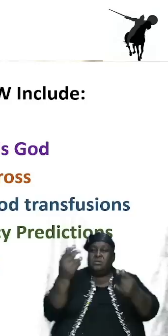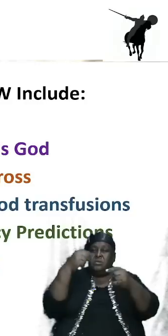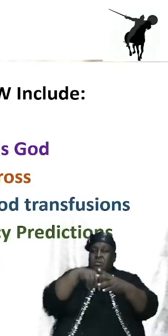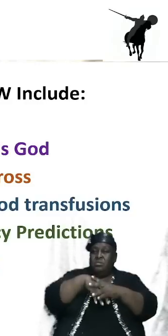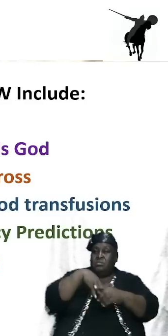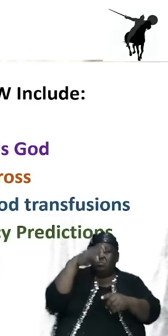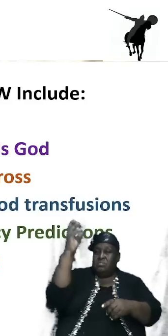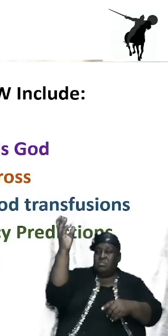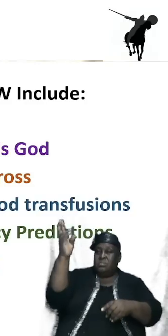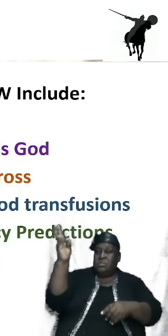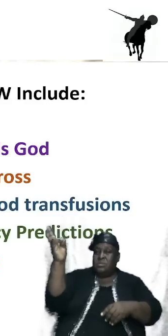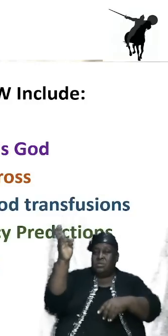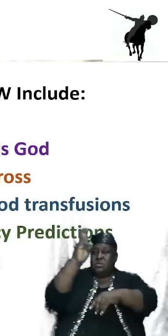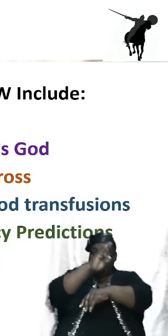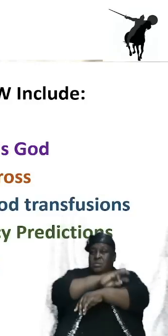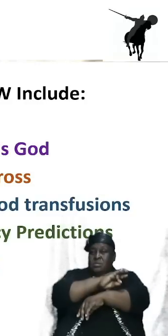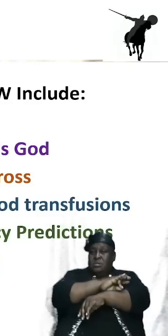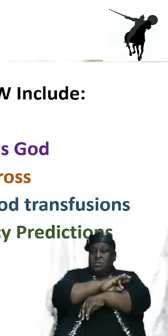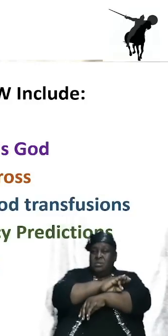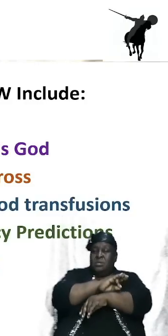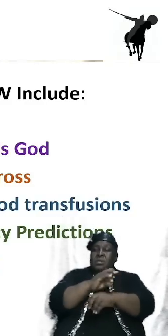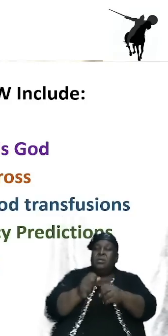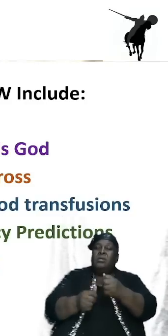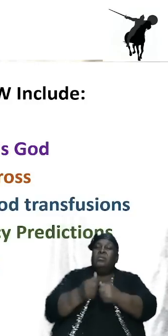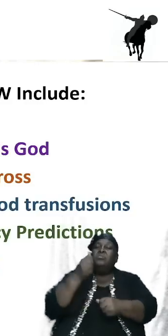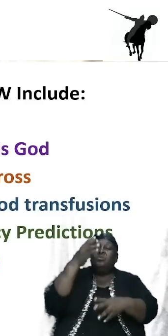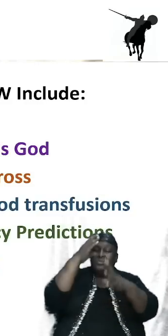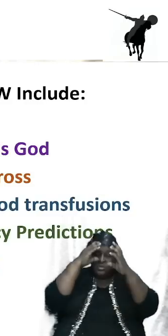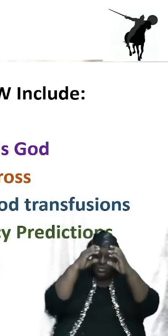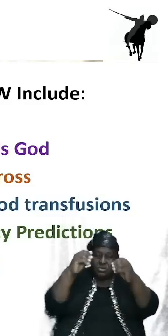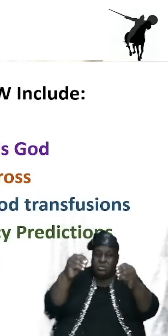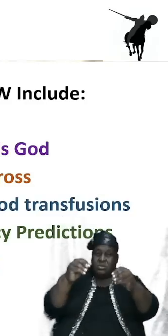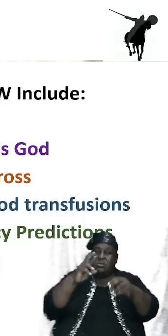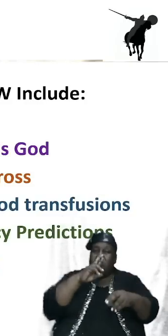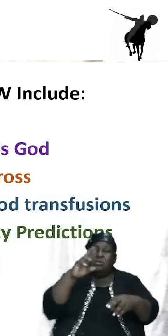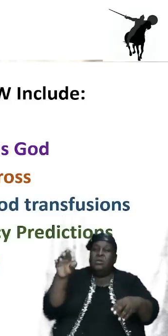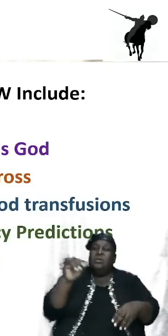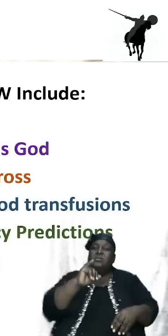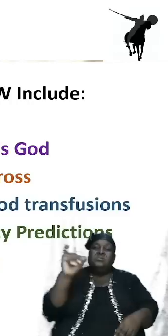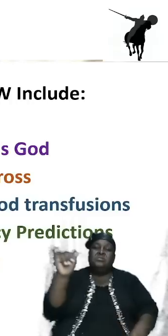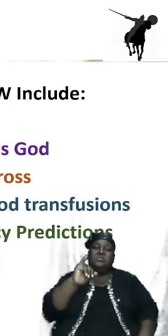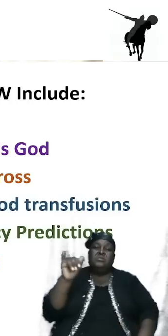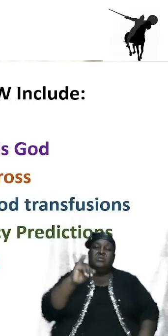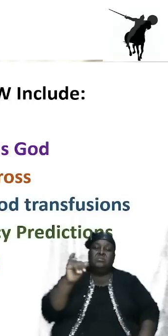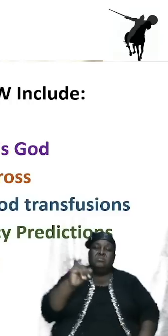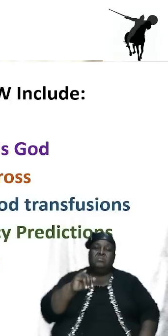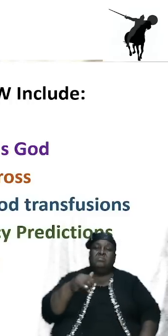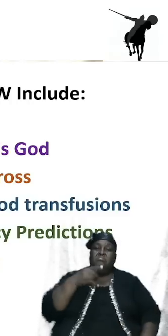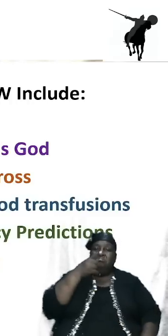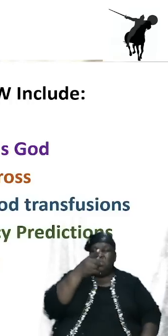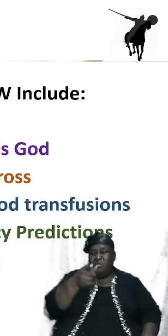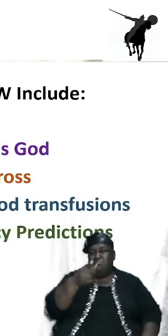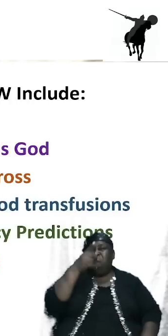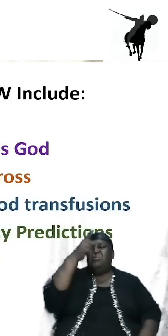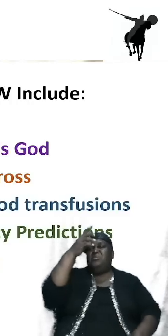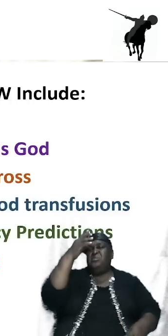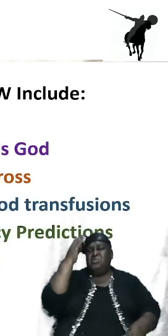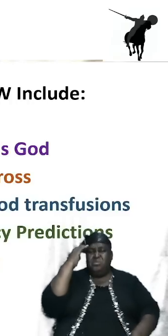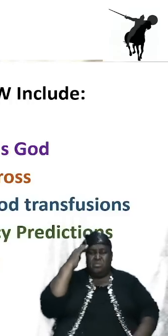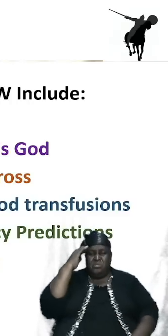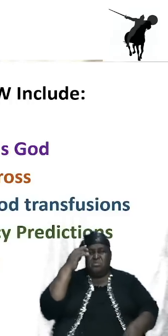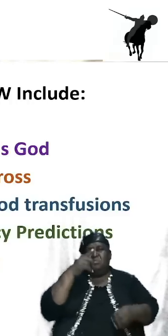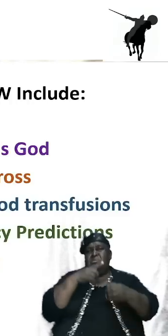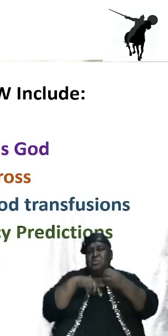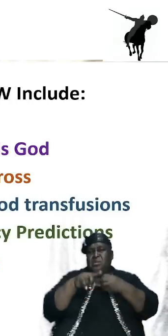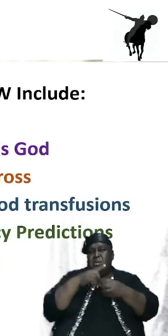came out of the Adventist in a sense. Because most of the teachings are the same. He was around, he knew about the Millerite movement. He knew